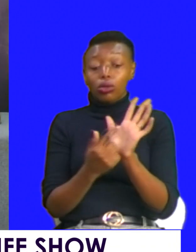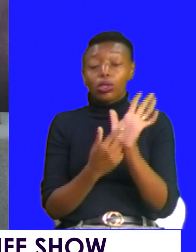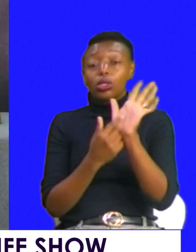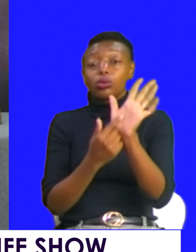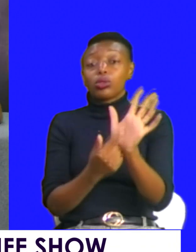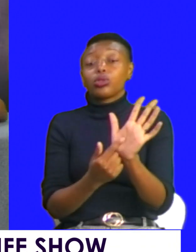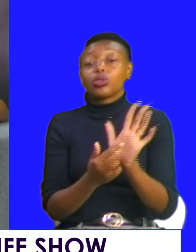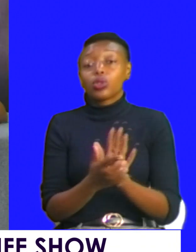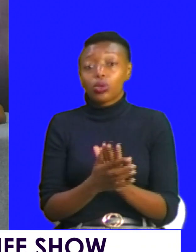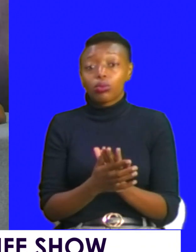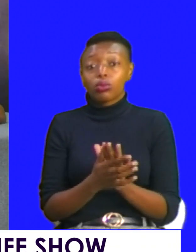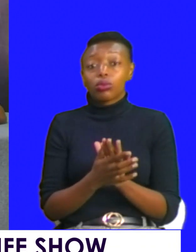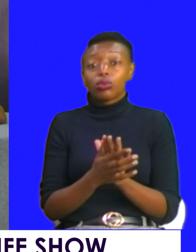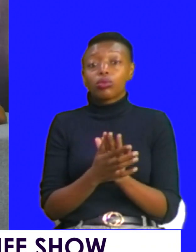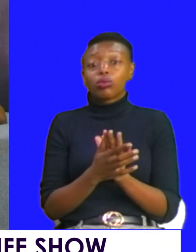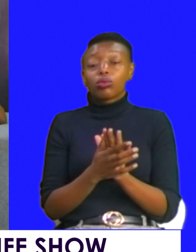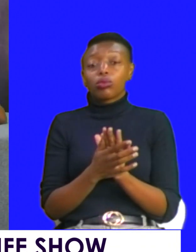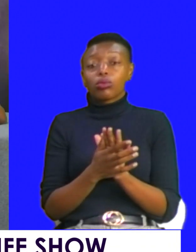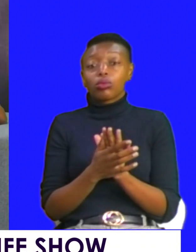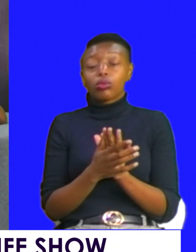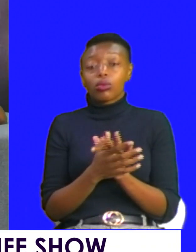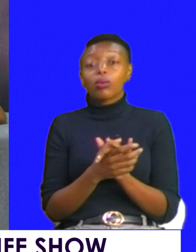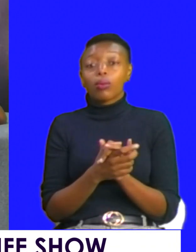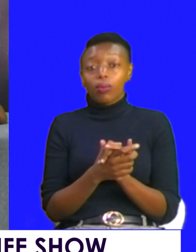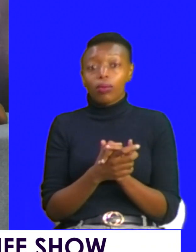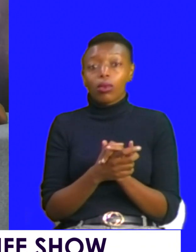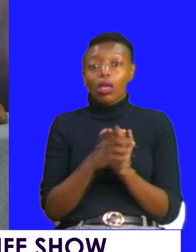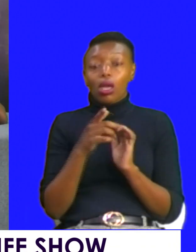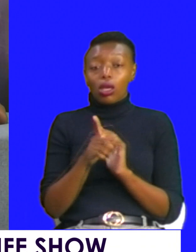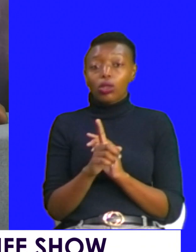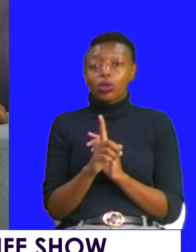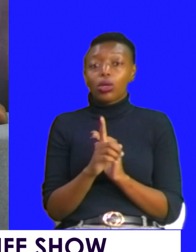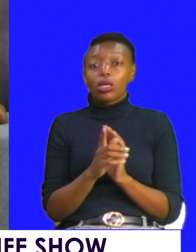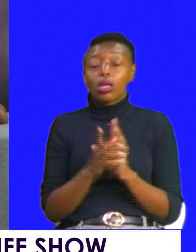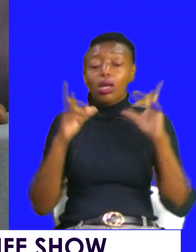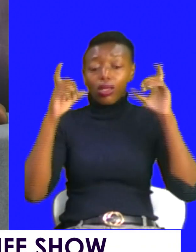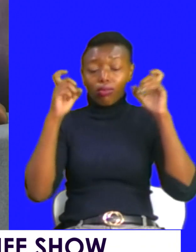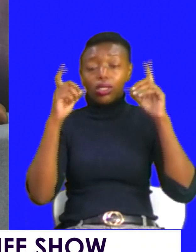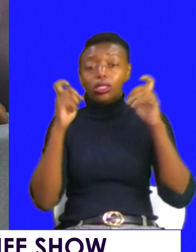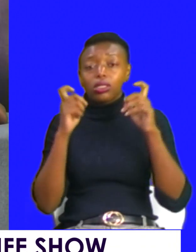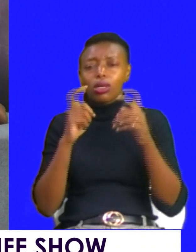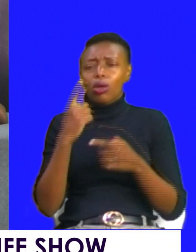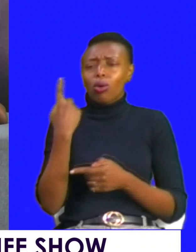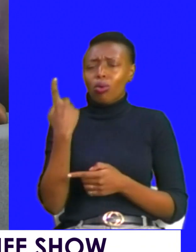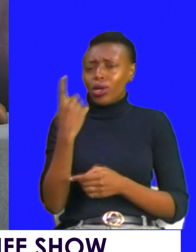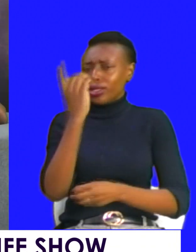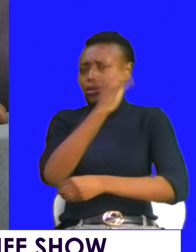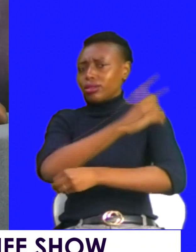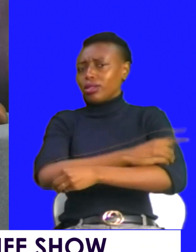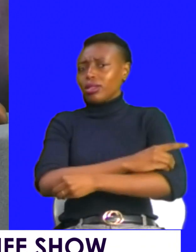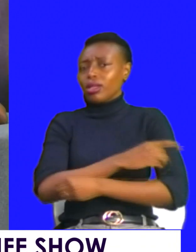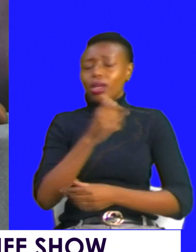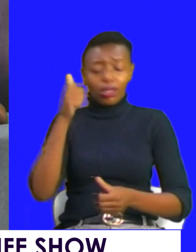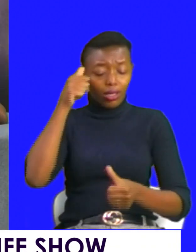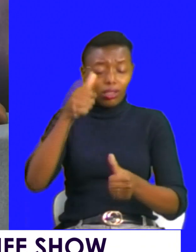One day when there is a discussion for a promotion, he'll remember the brief that you gave him about your